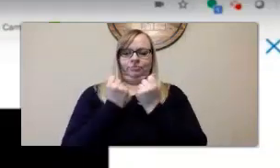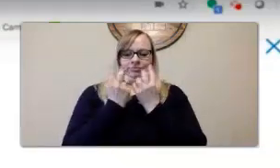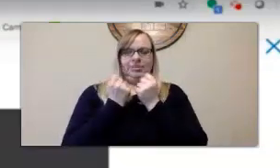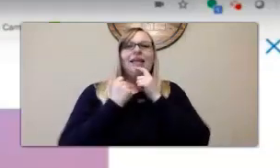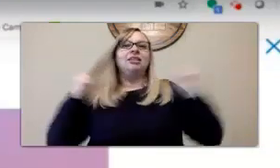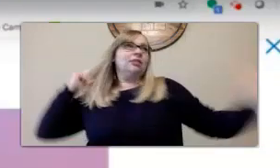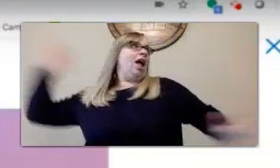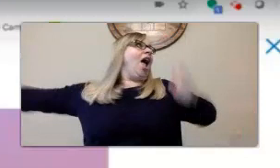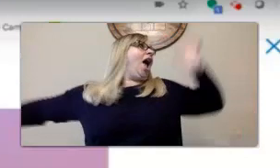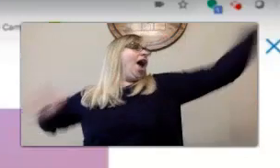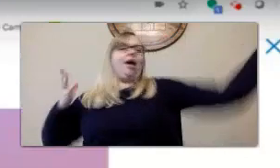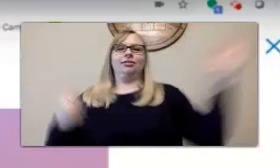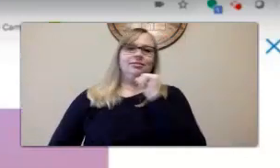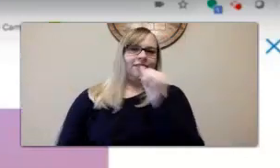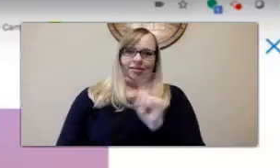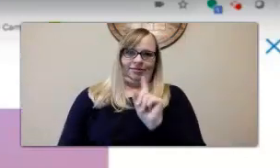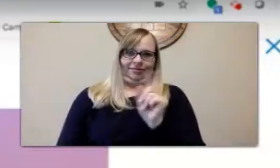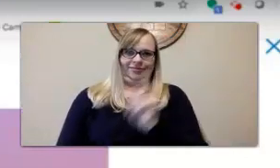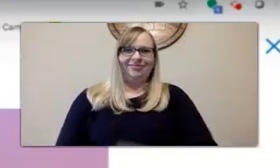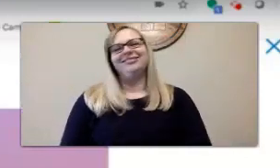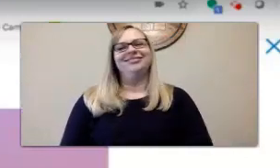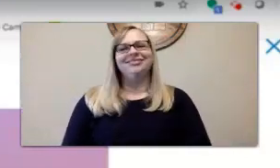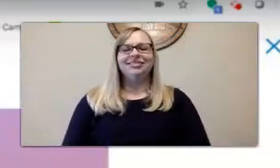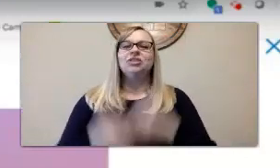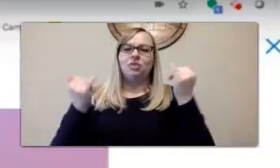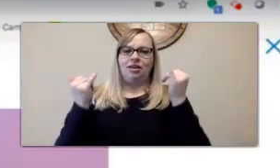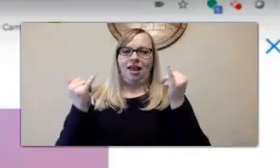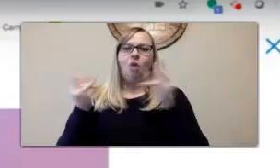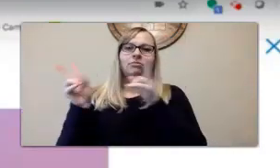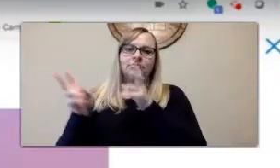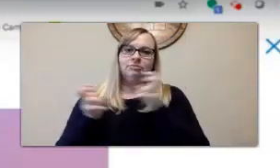Done? Stop recording. It's uploading now.